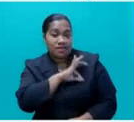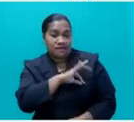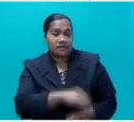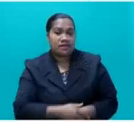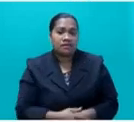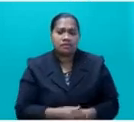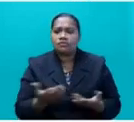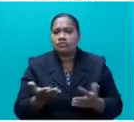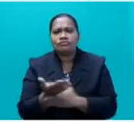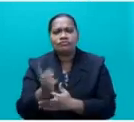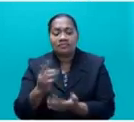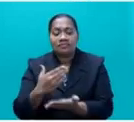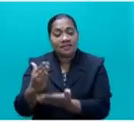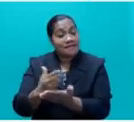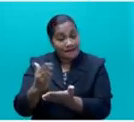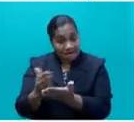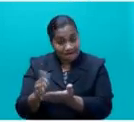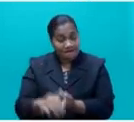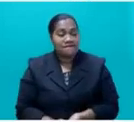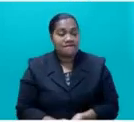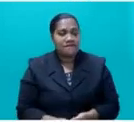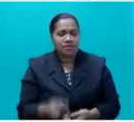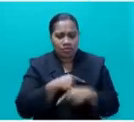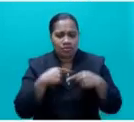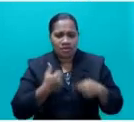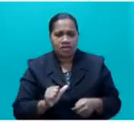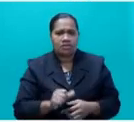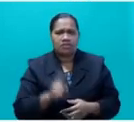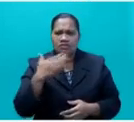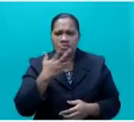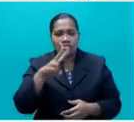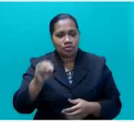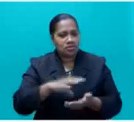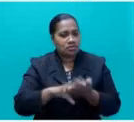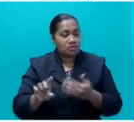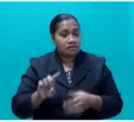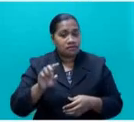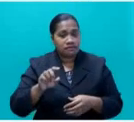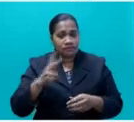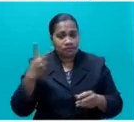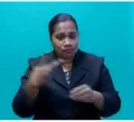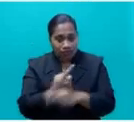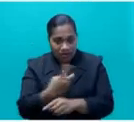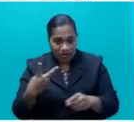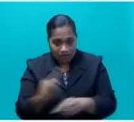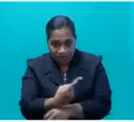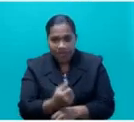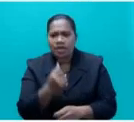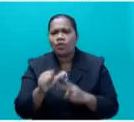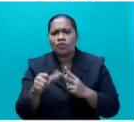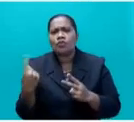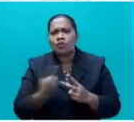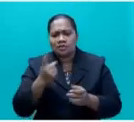the FNPF. In the formal sector, we allow $220 per fortnight. And also those on reduced hours, Mr. Speaker, sir. To date, through